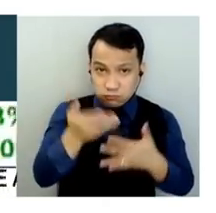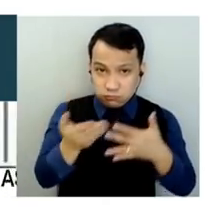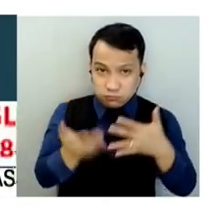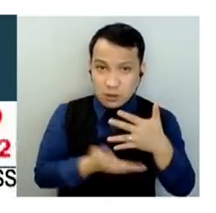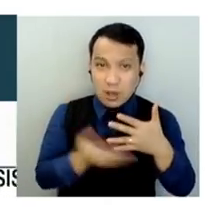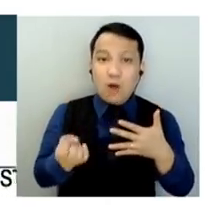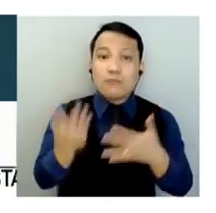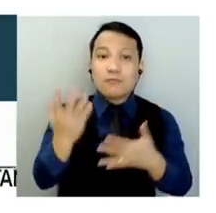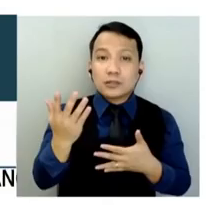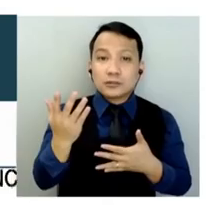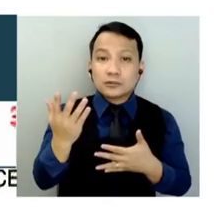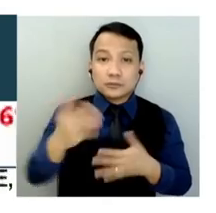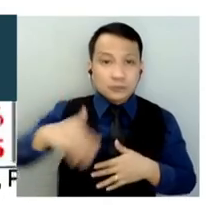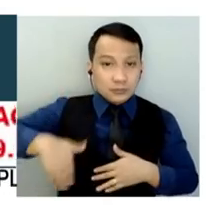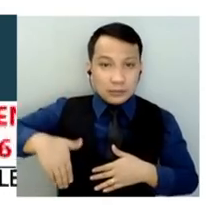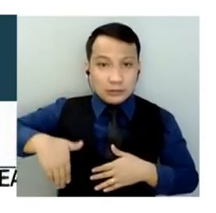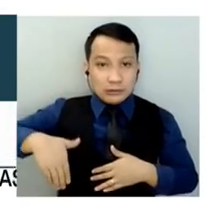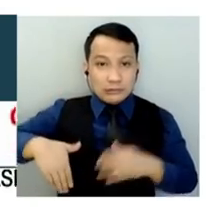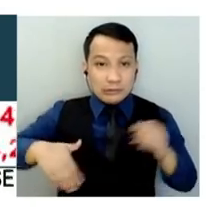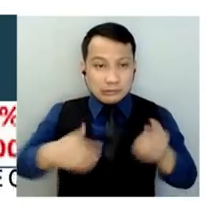much is for late release?